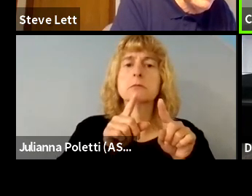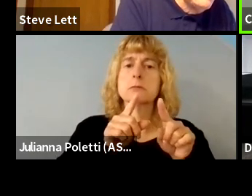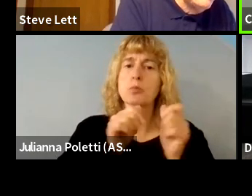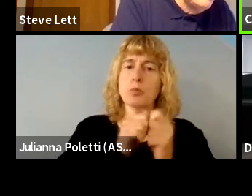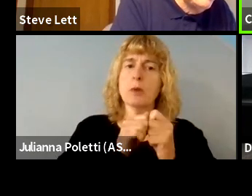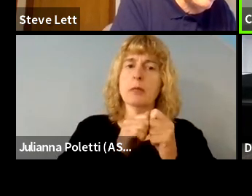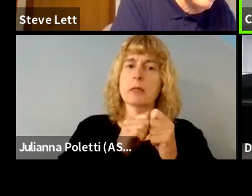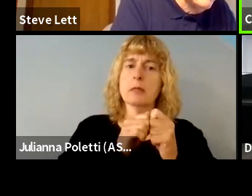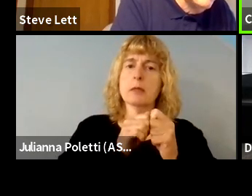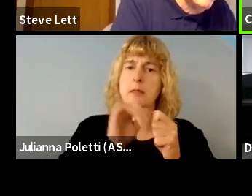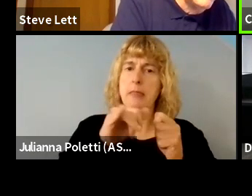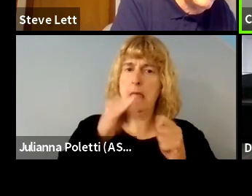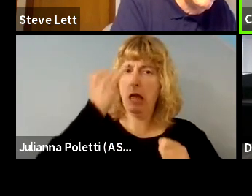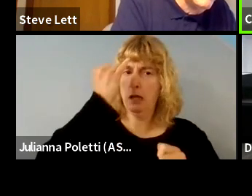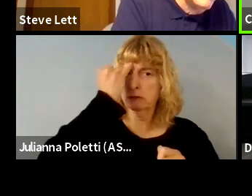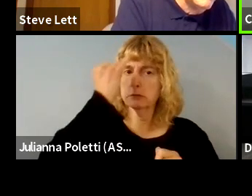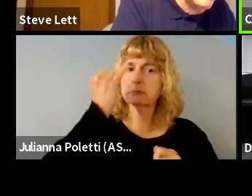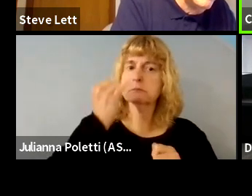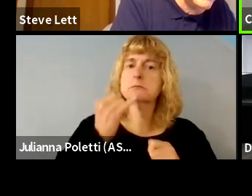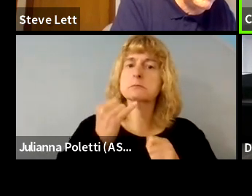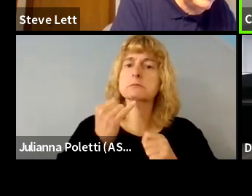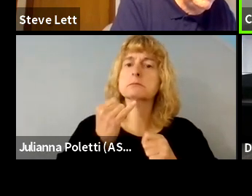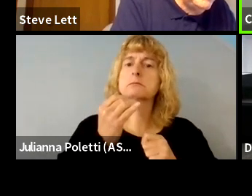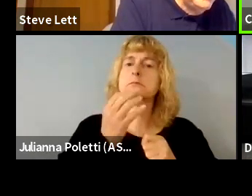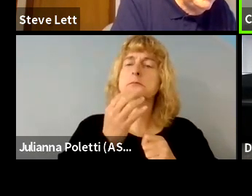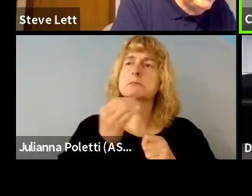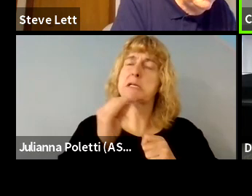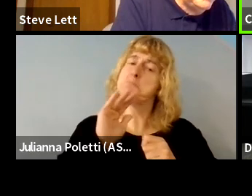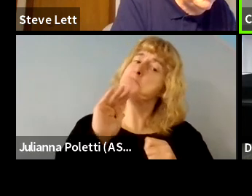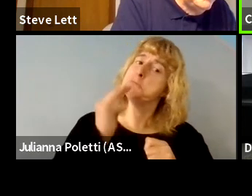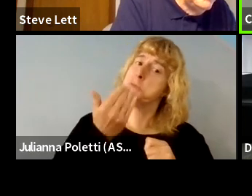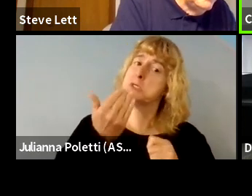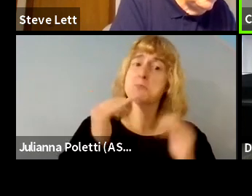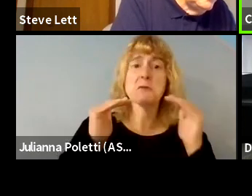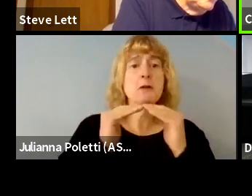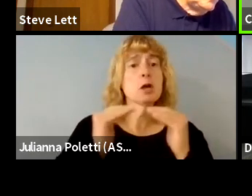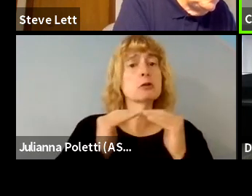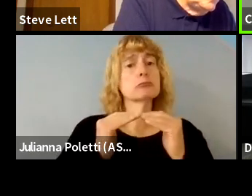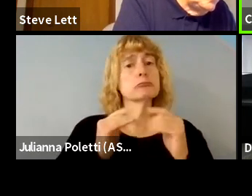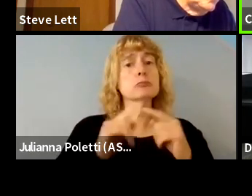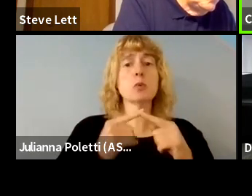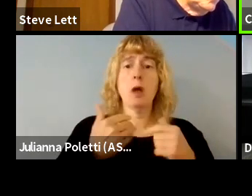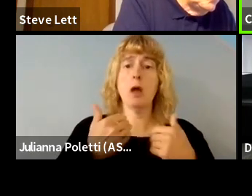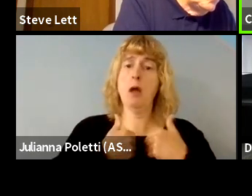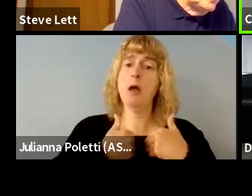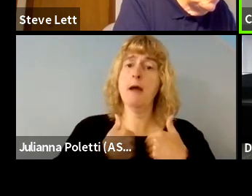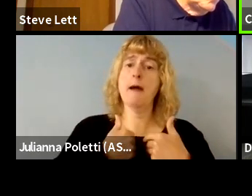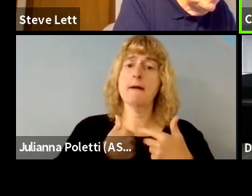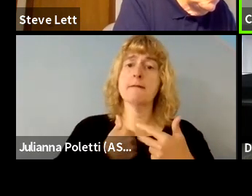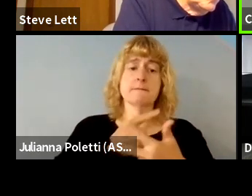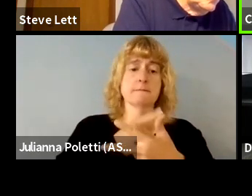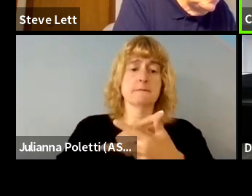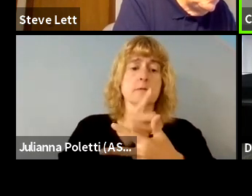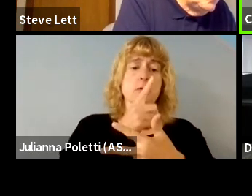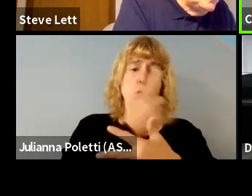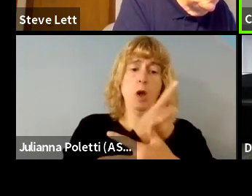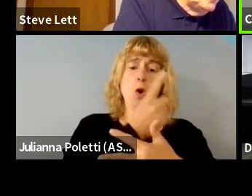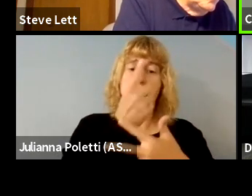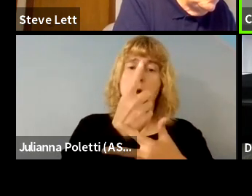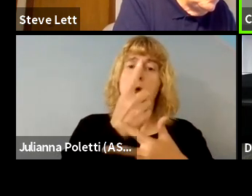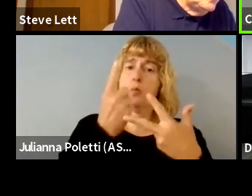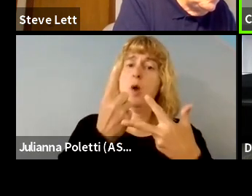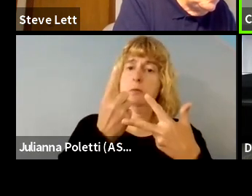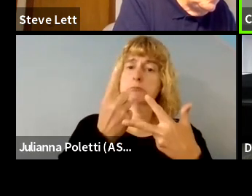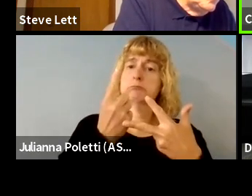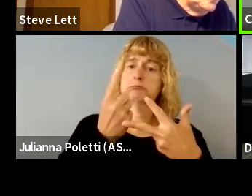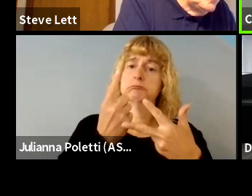this idea, and it does seem fair to have 1 from each affiliation